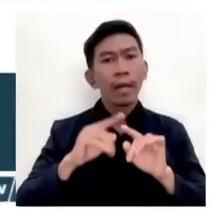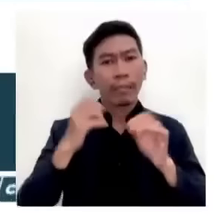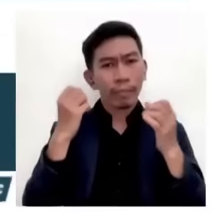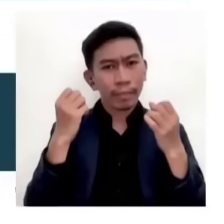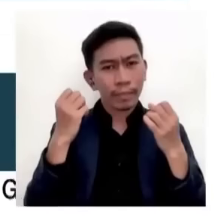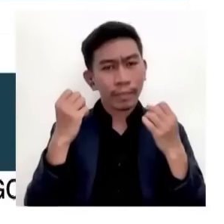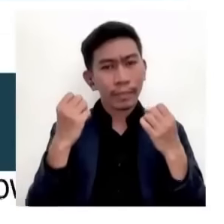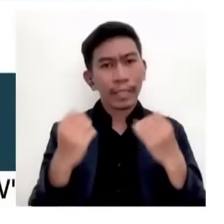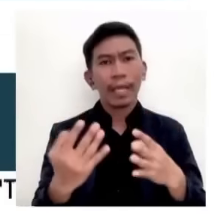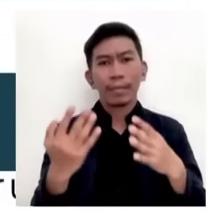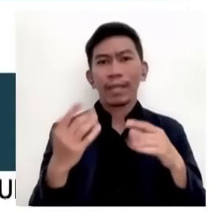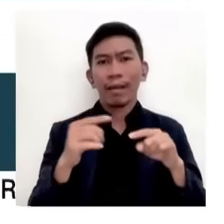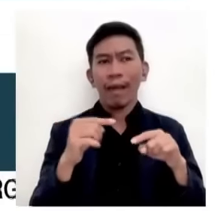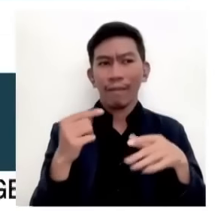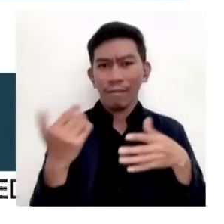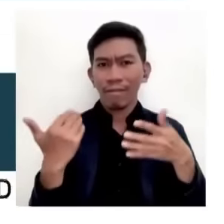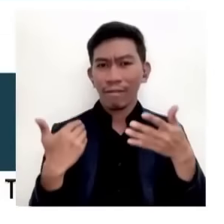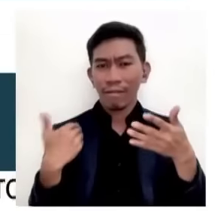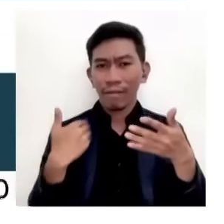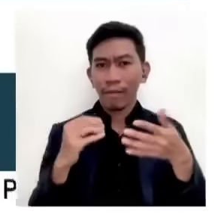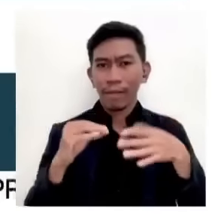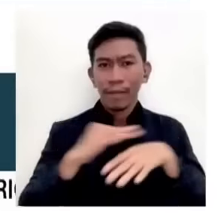want